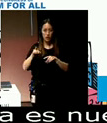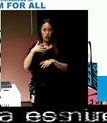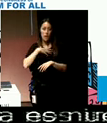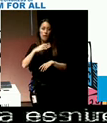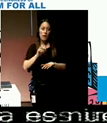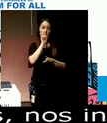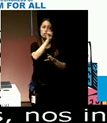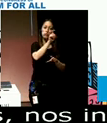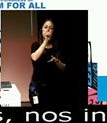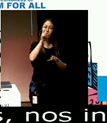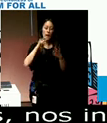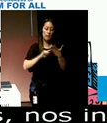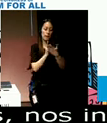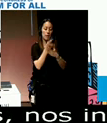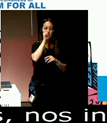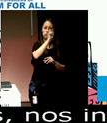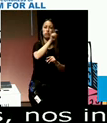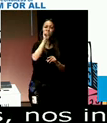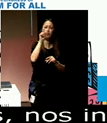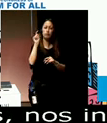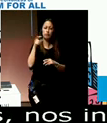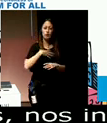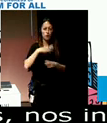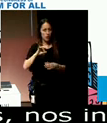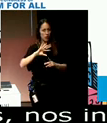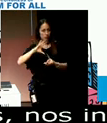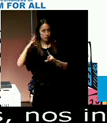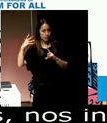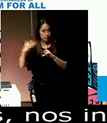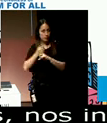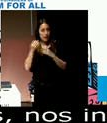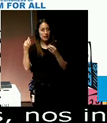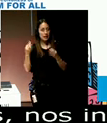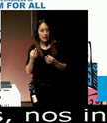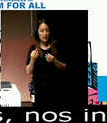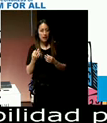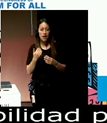find more precisely the different